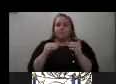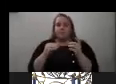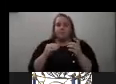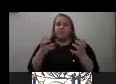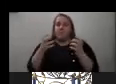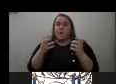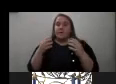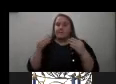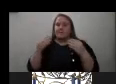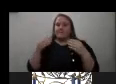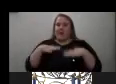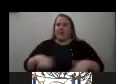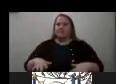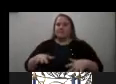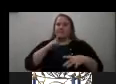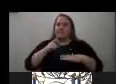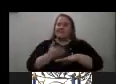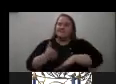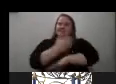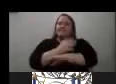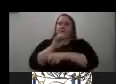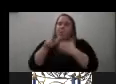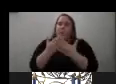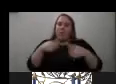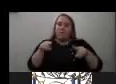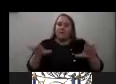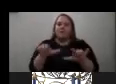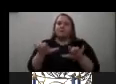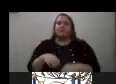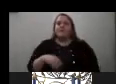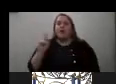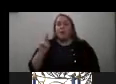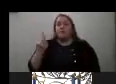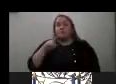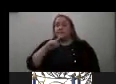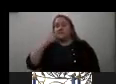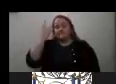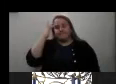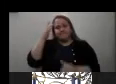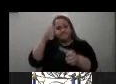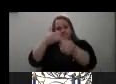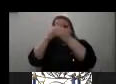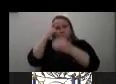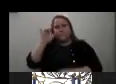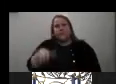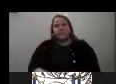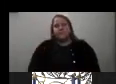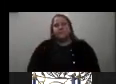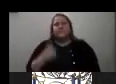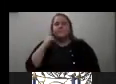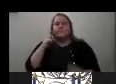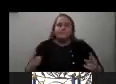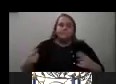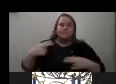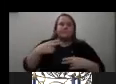the fabric to enhance everything that they do. And she really had a great knowledge for that, for cutting things